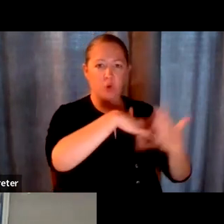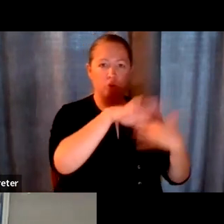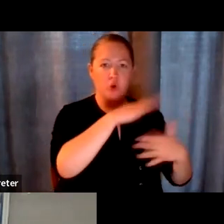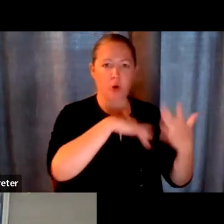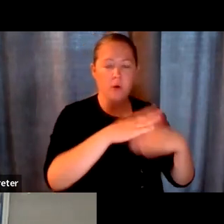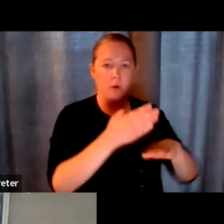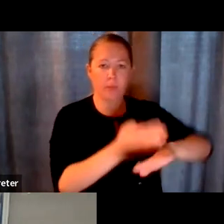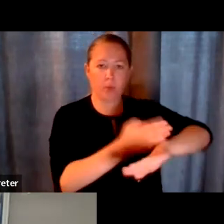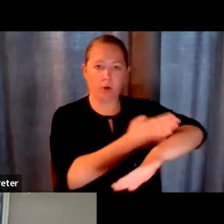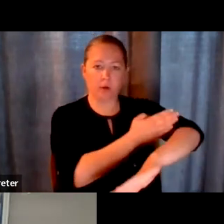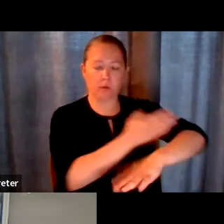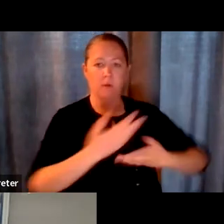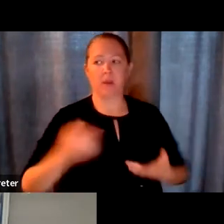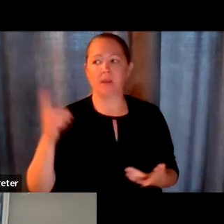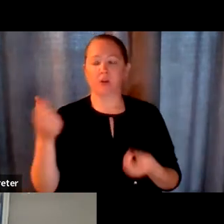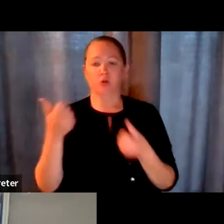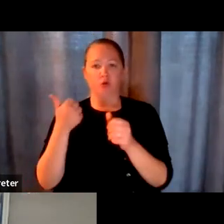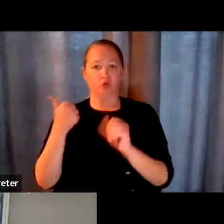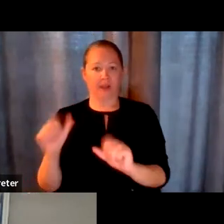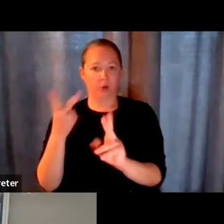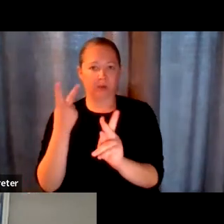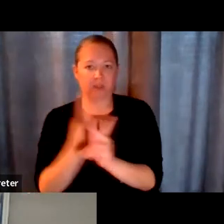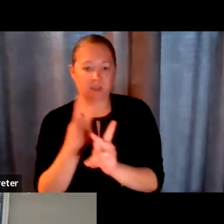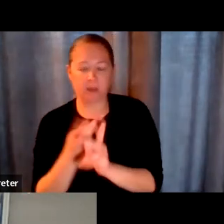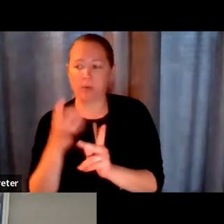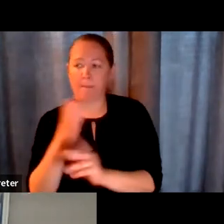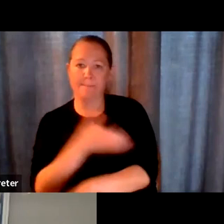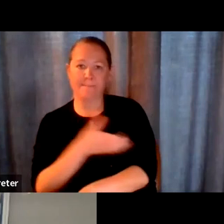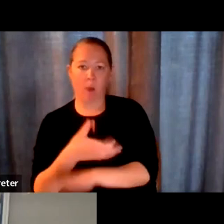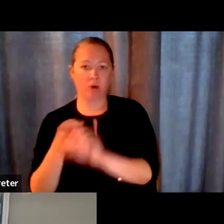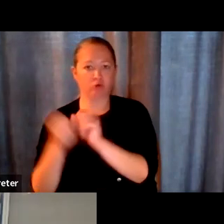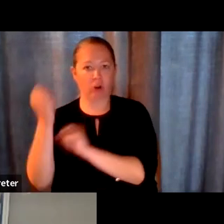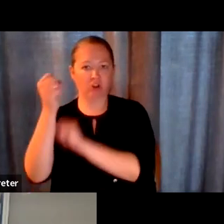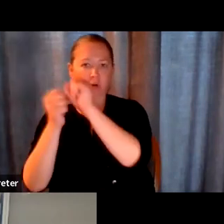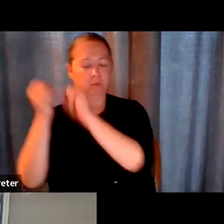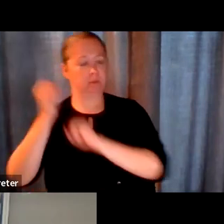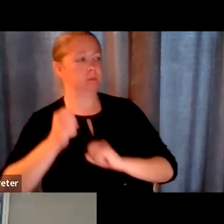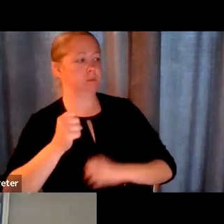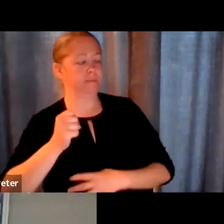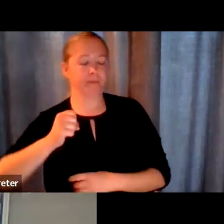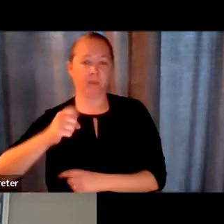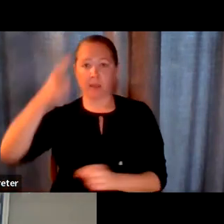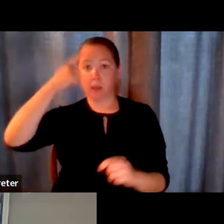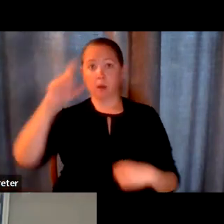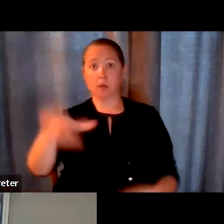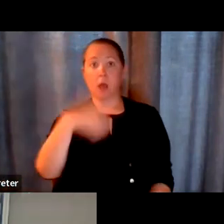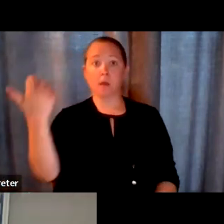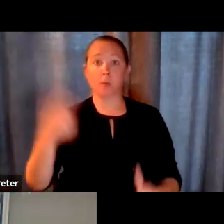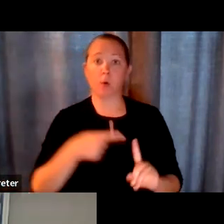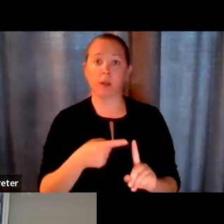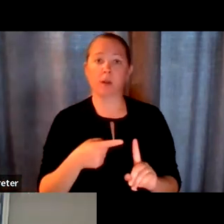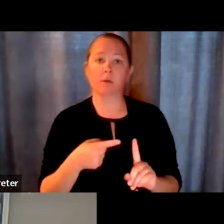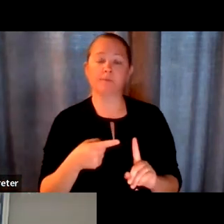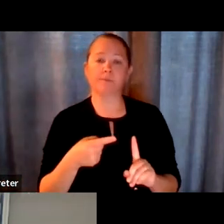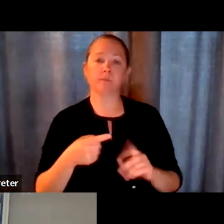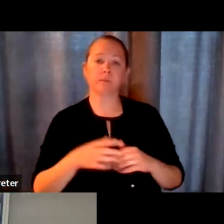maintain sort of the status quo of where power structures are, which is another point I think to make. And I was going to make this in